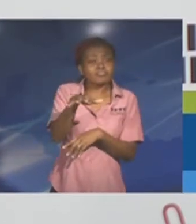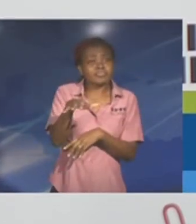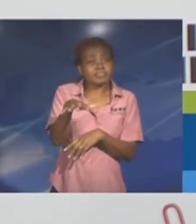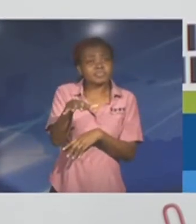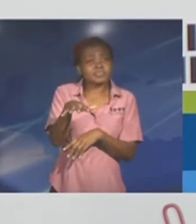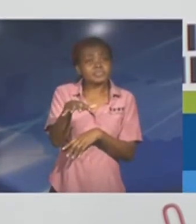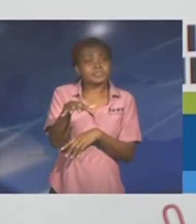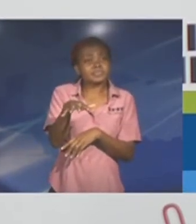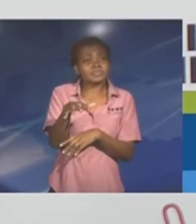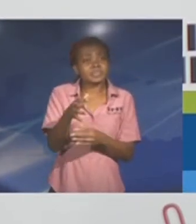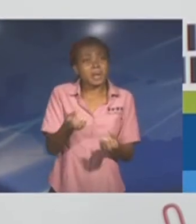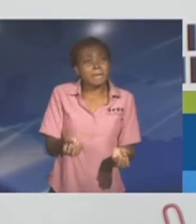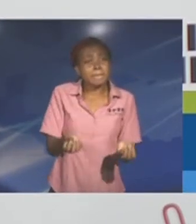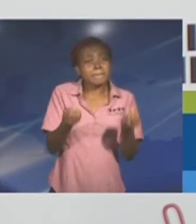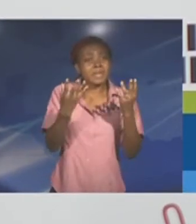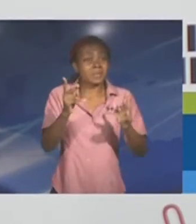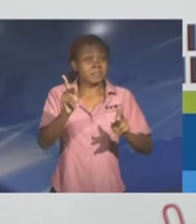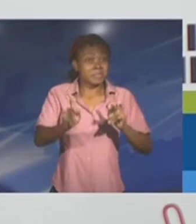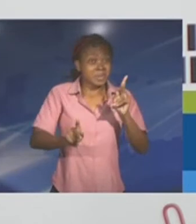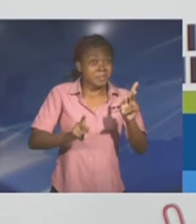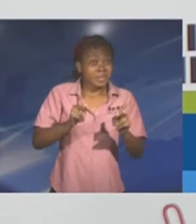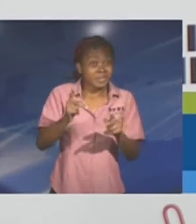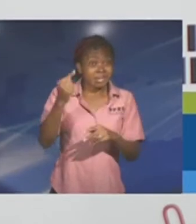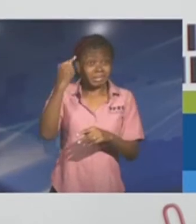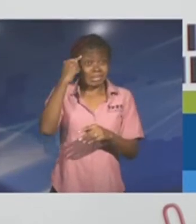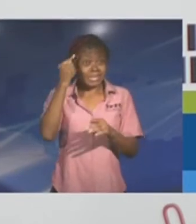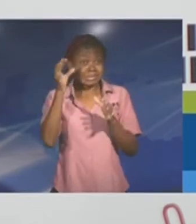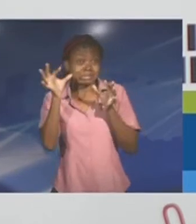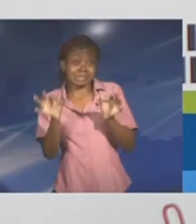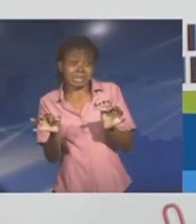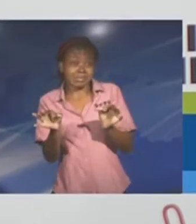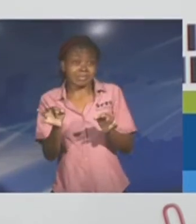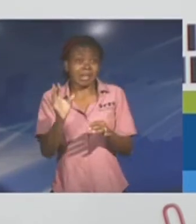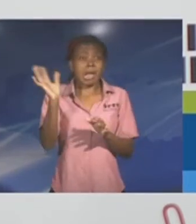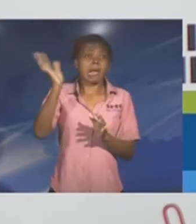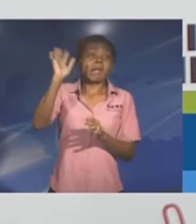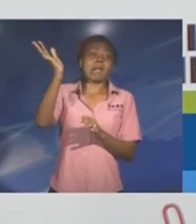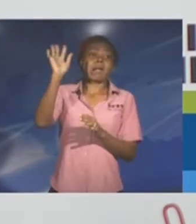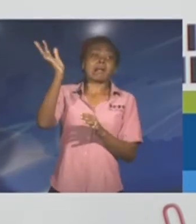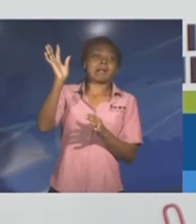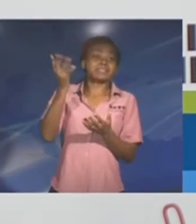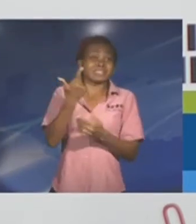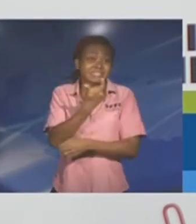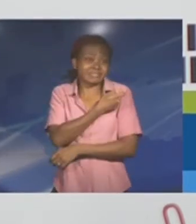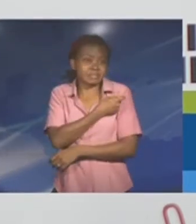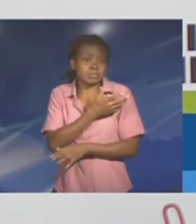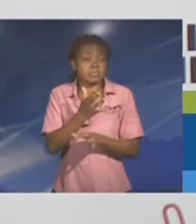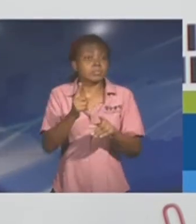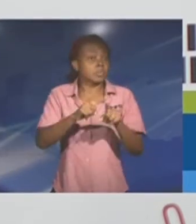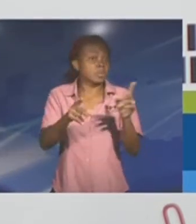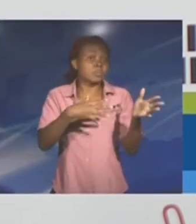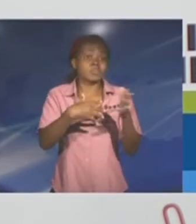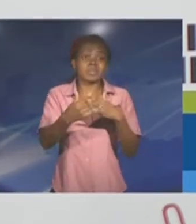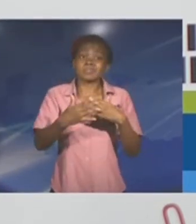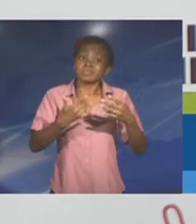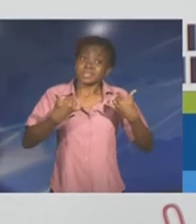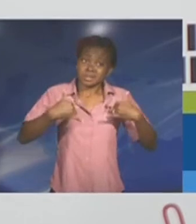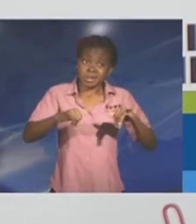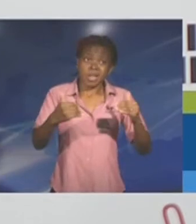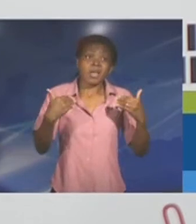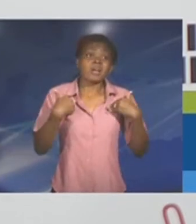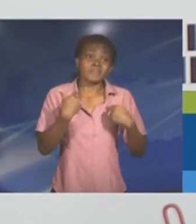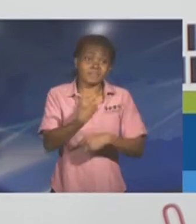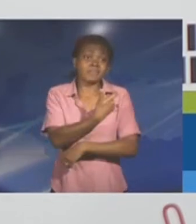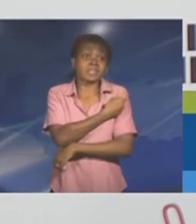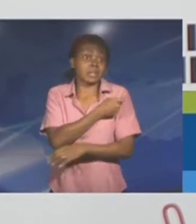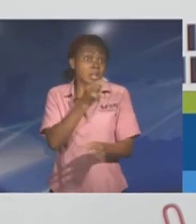saturation point with regard to whether they're taking the vaccines or not, but vaccines remain available, and therefore those who have not been vaccinated can still do so, and